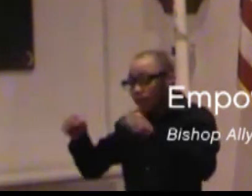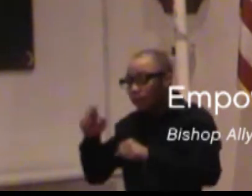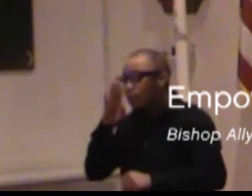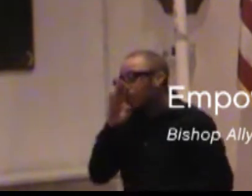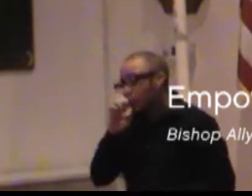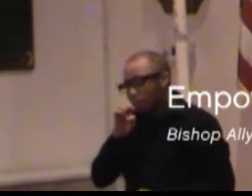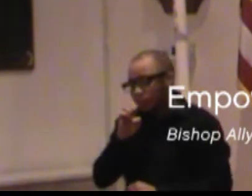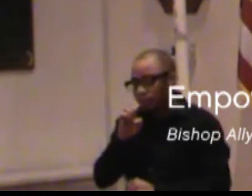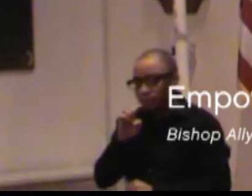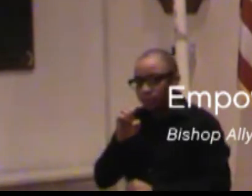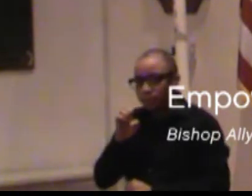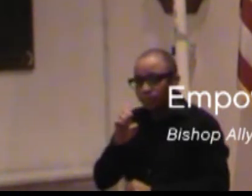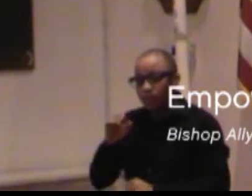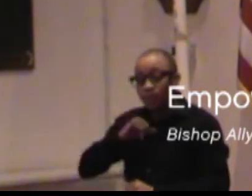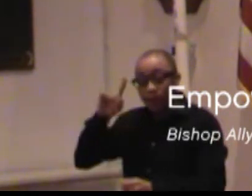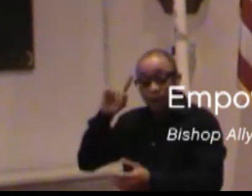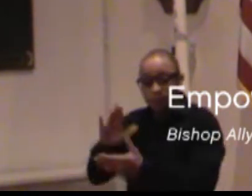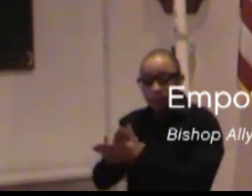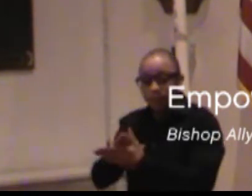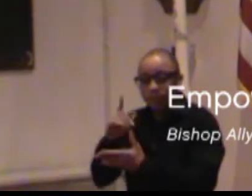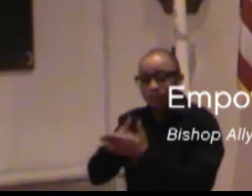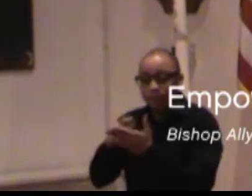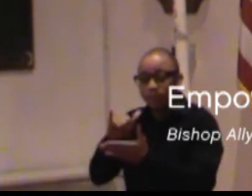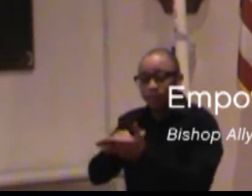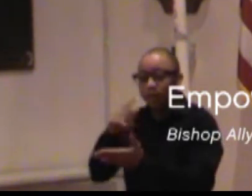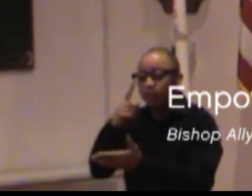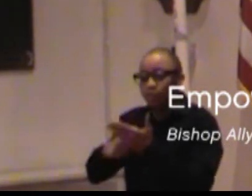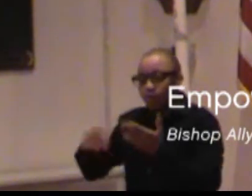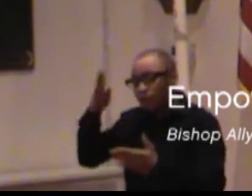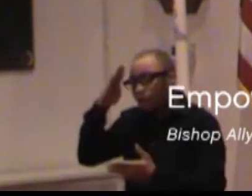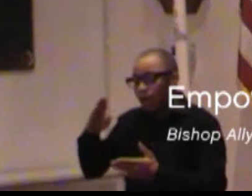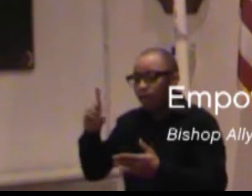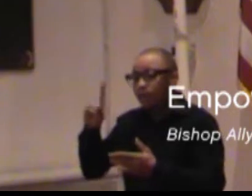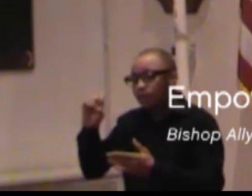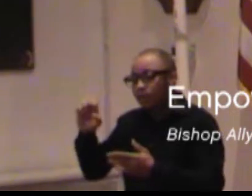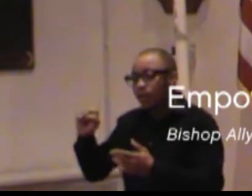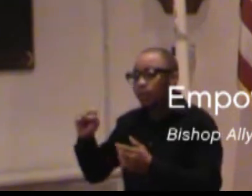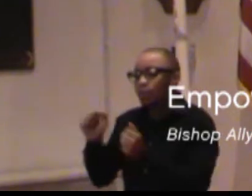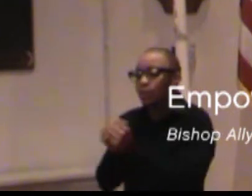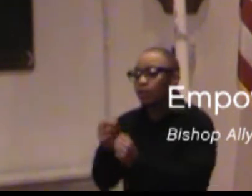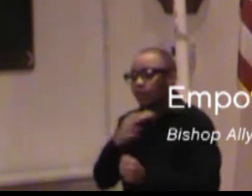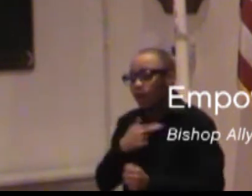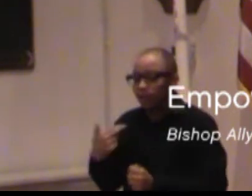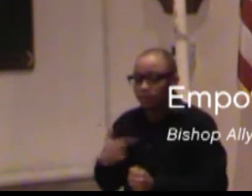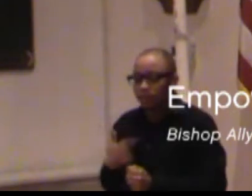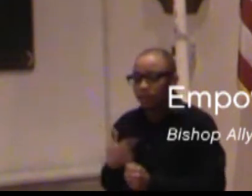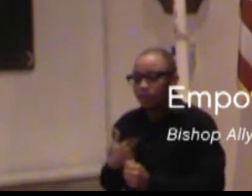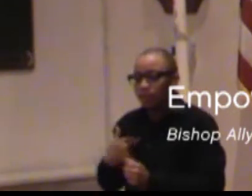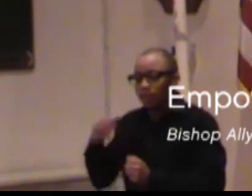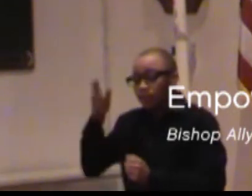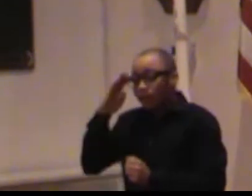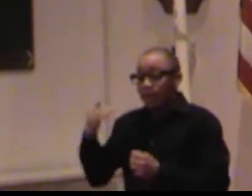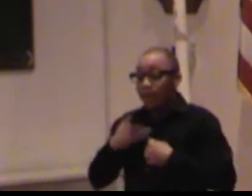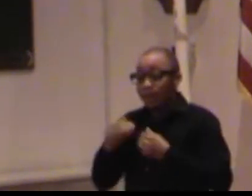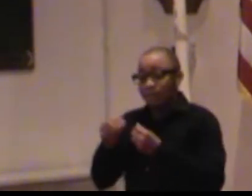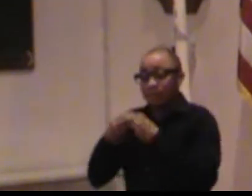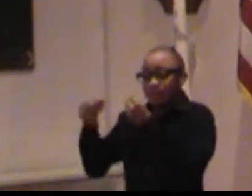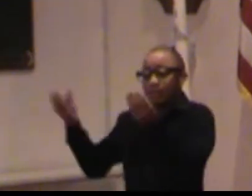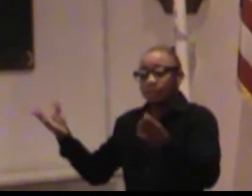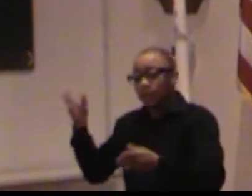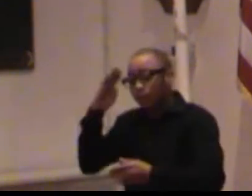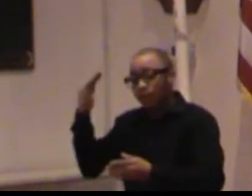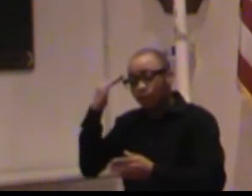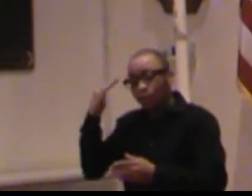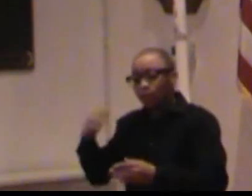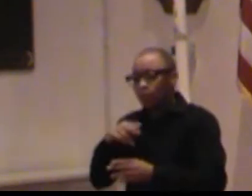be. I believe that is what God does with us, church. God knows we have gifts. God knows we have